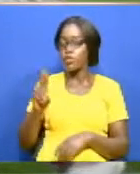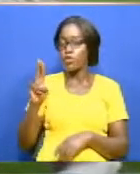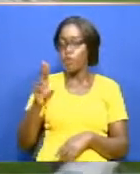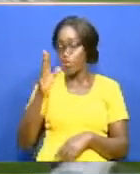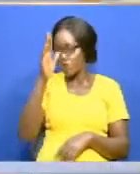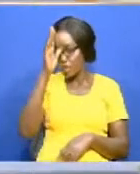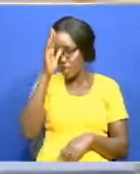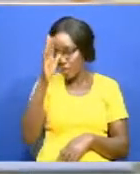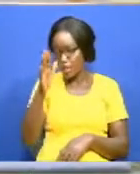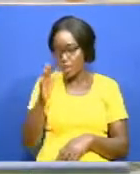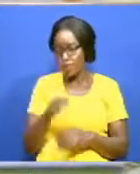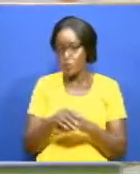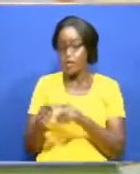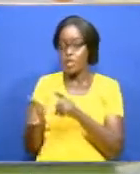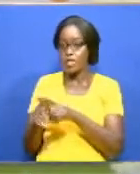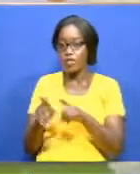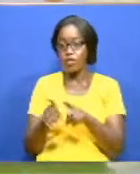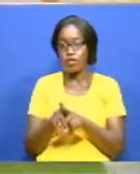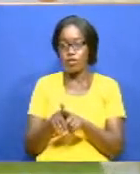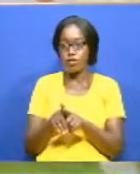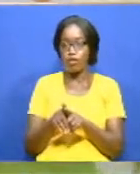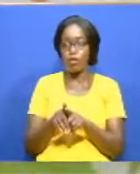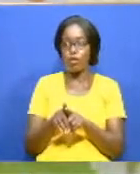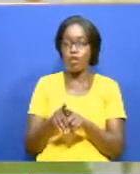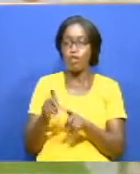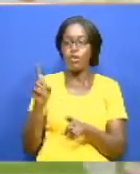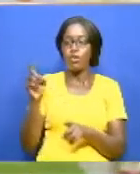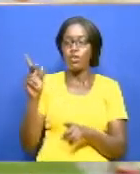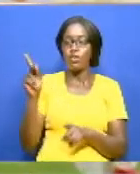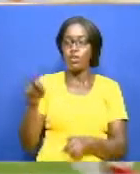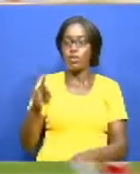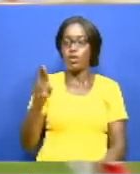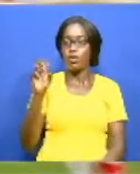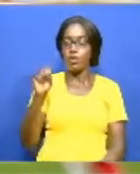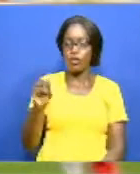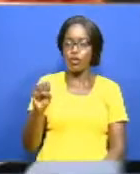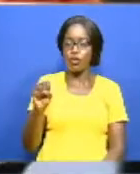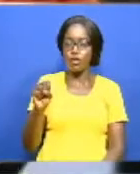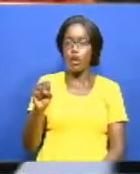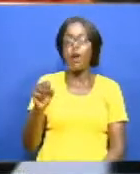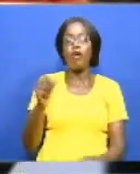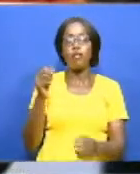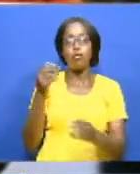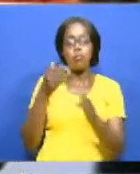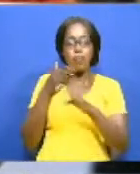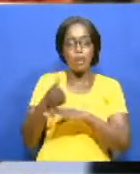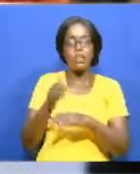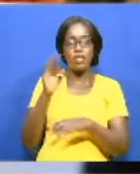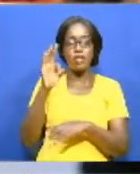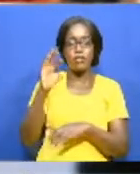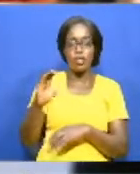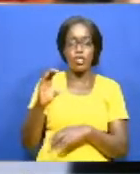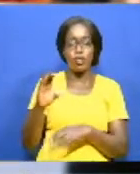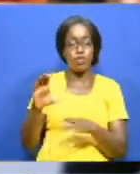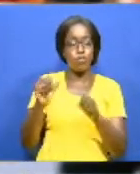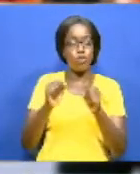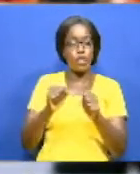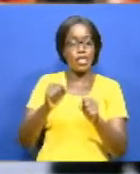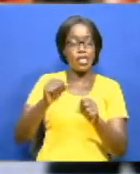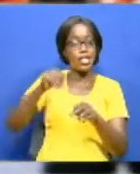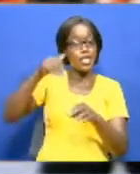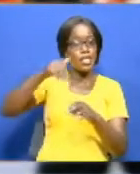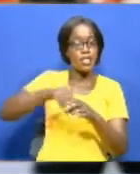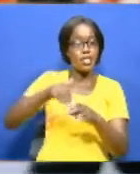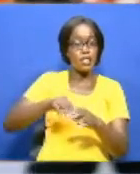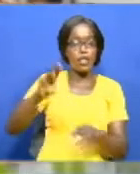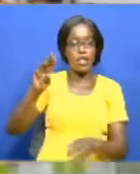Sunday. Meanwhile, Shakhtar Donetsk cruised past FC Basel to book a semi-final with Inter Milan. The Ukrainian side